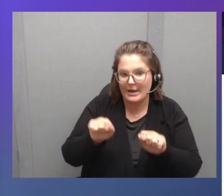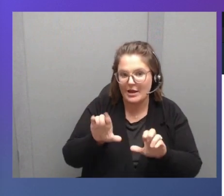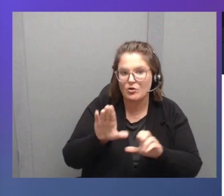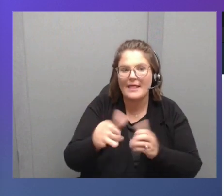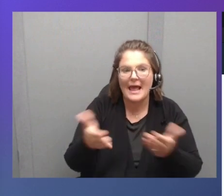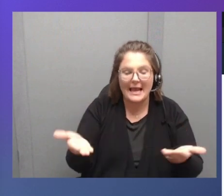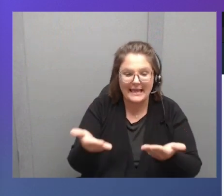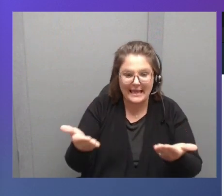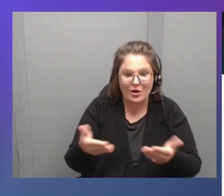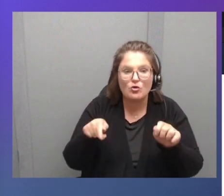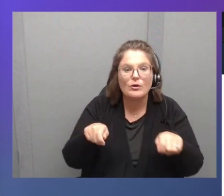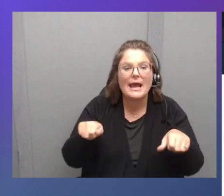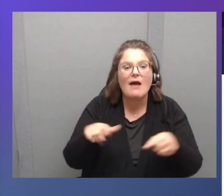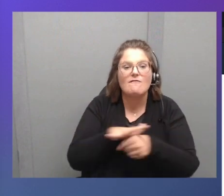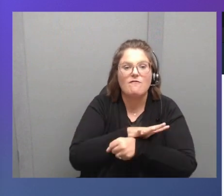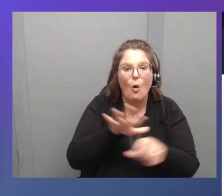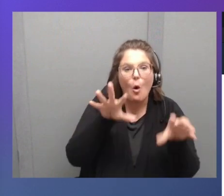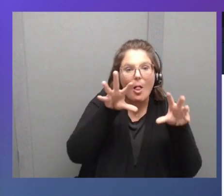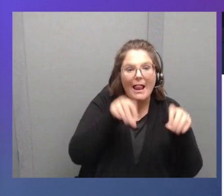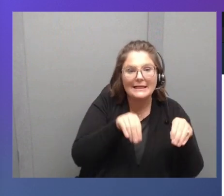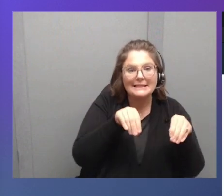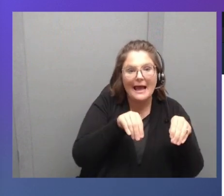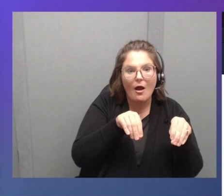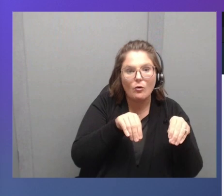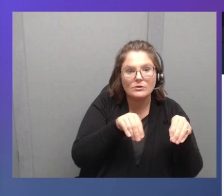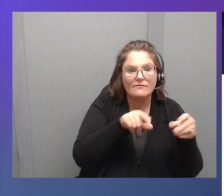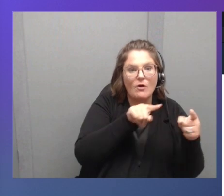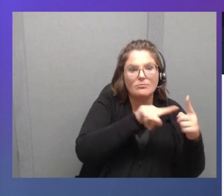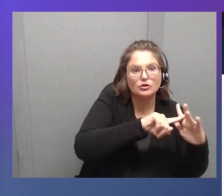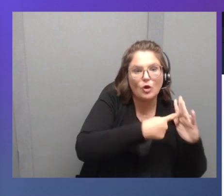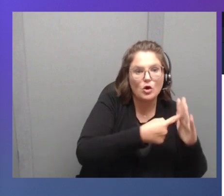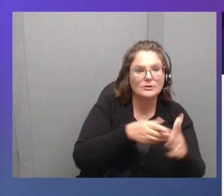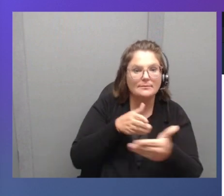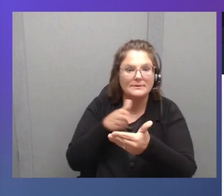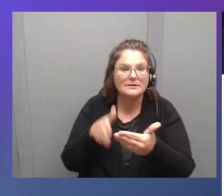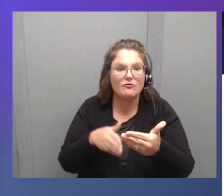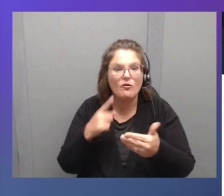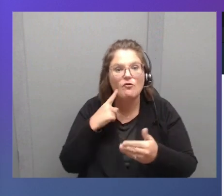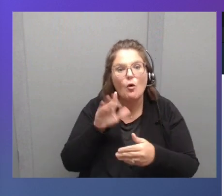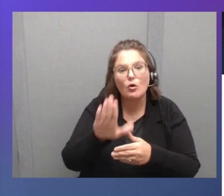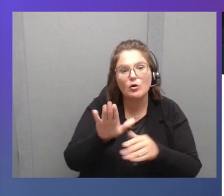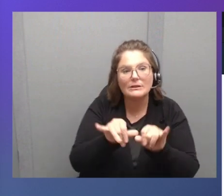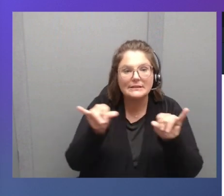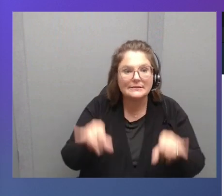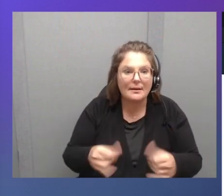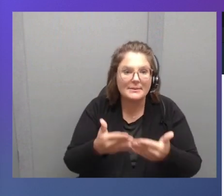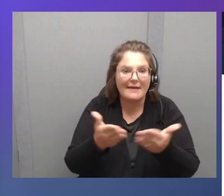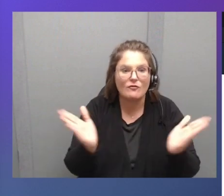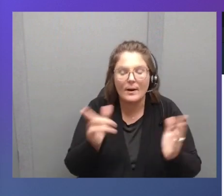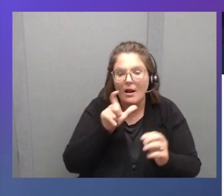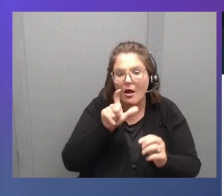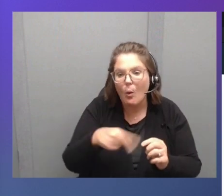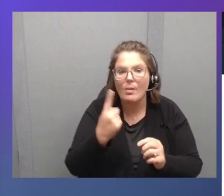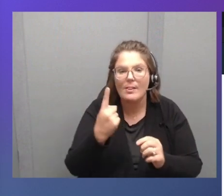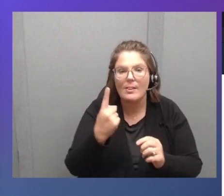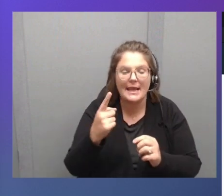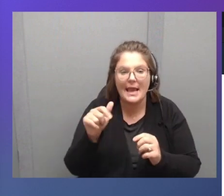full lights out end-to-end deployment automation for your systems everywhere, not just in AWS. Maybe like pre-warming